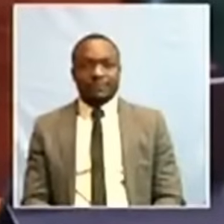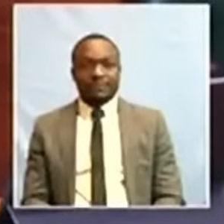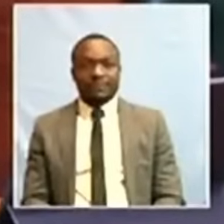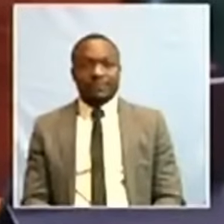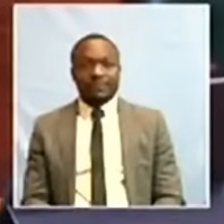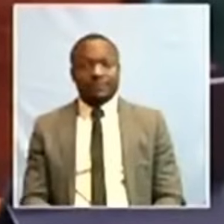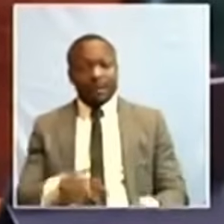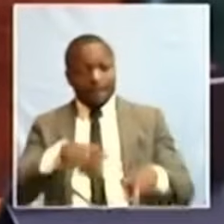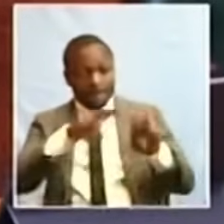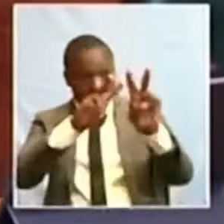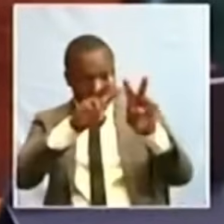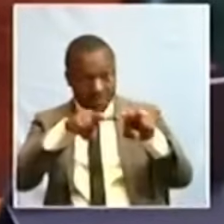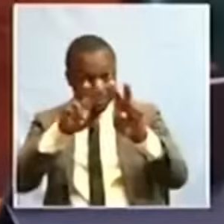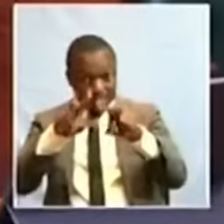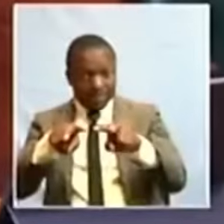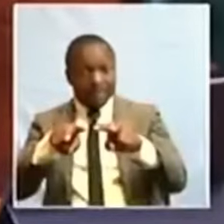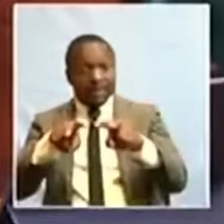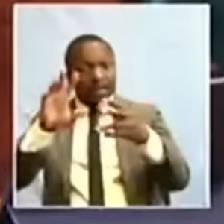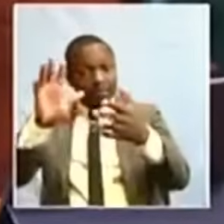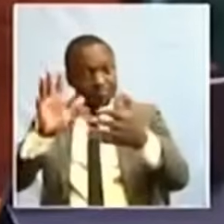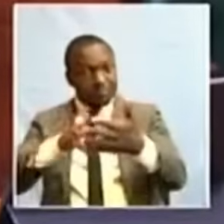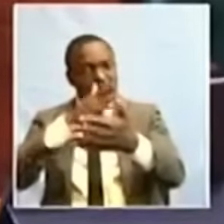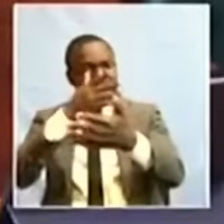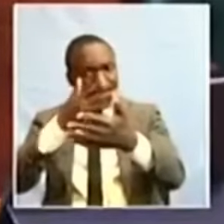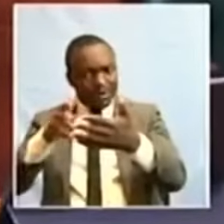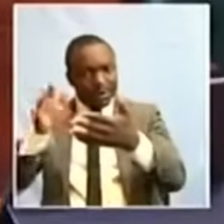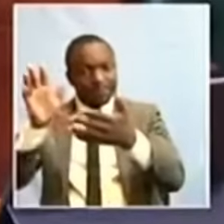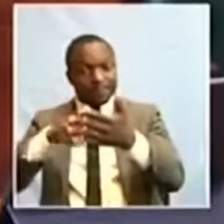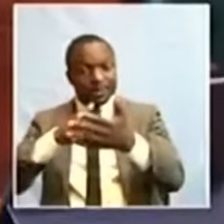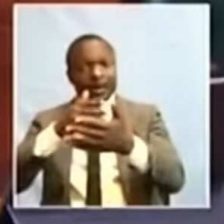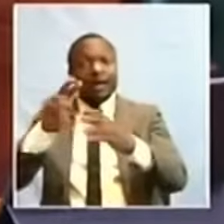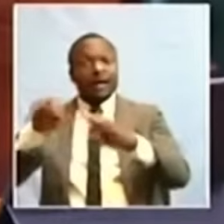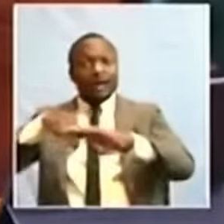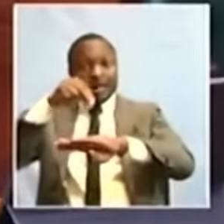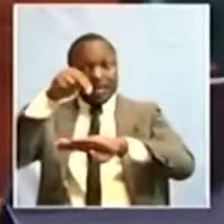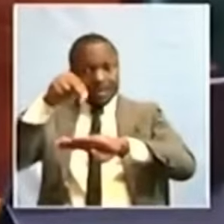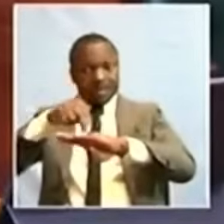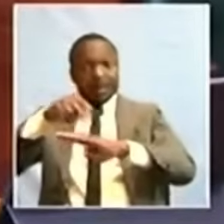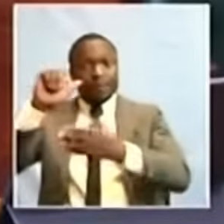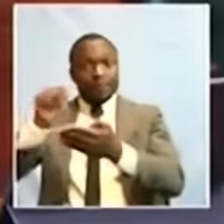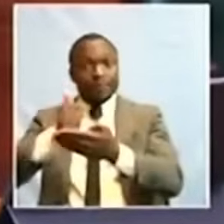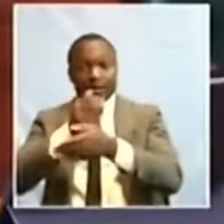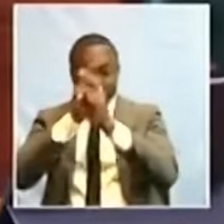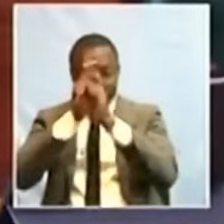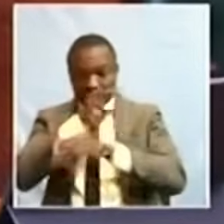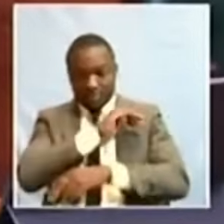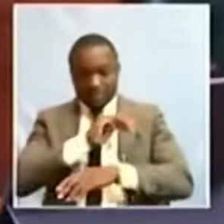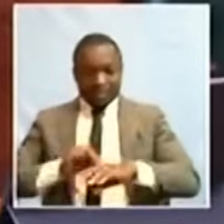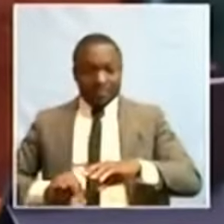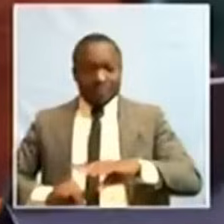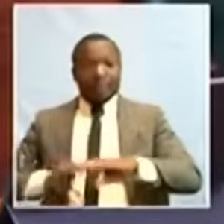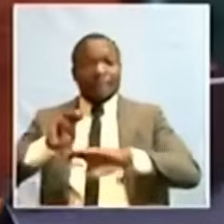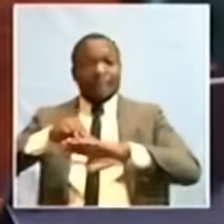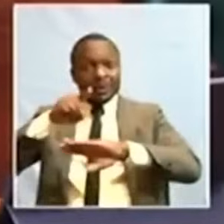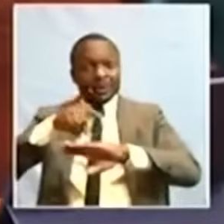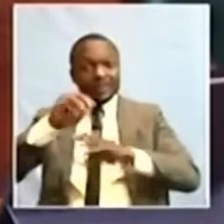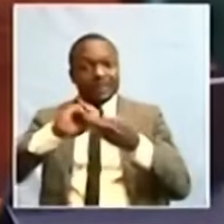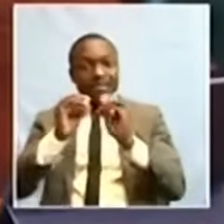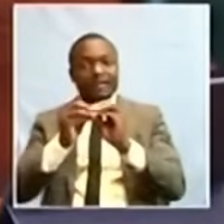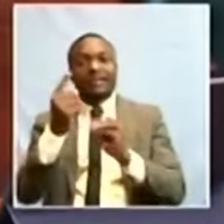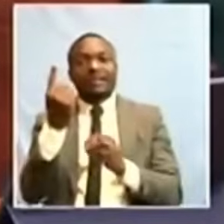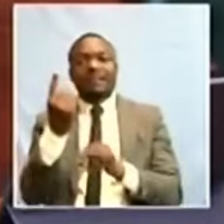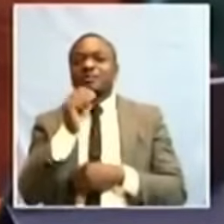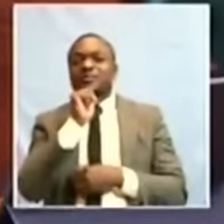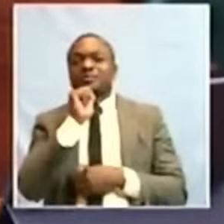Just an observation, as we were singing our national anthem, the Honorable Member from Pika, who is number one, was